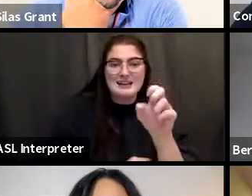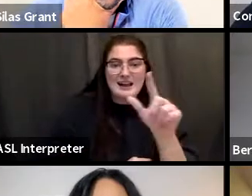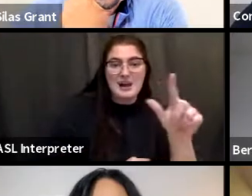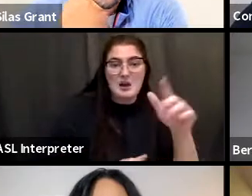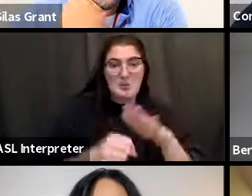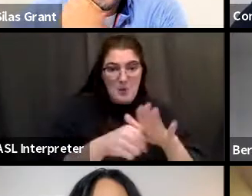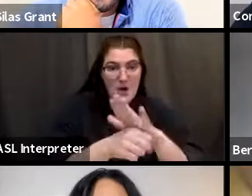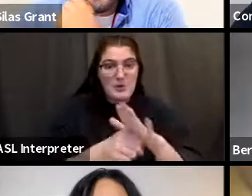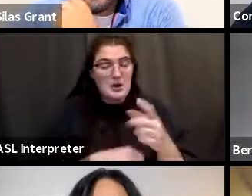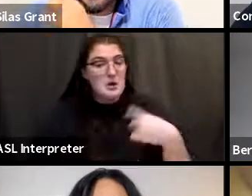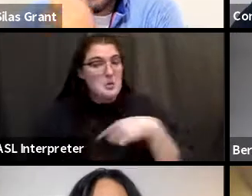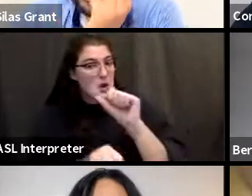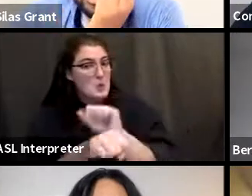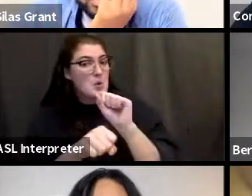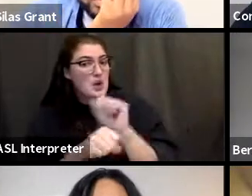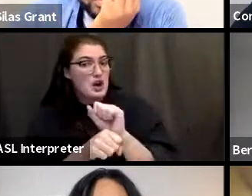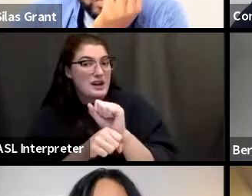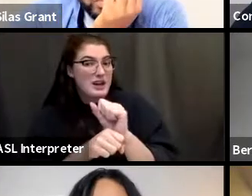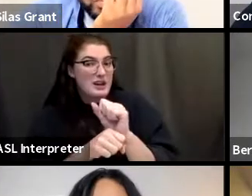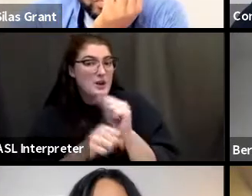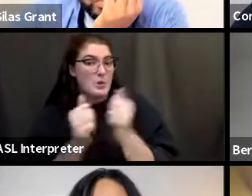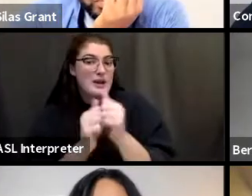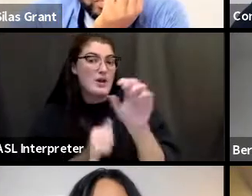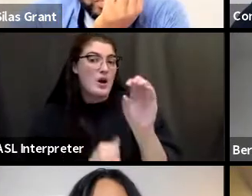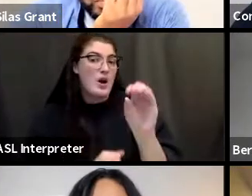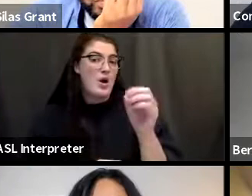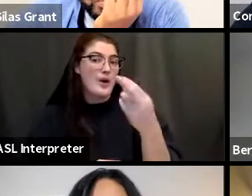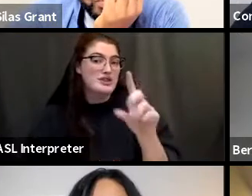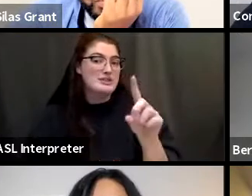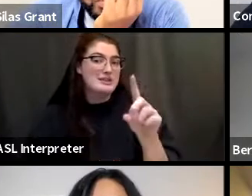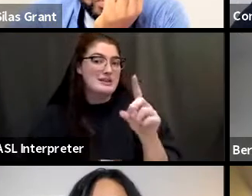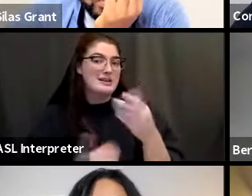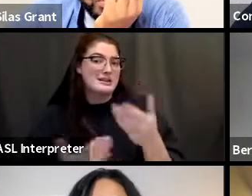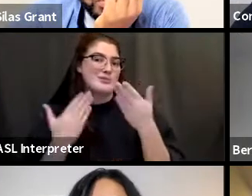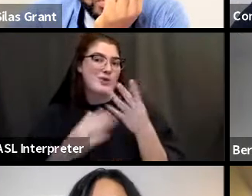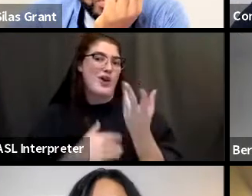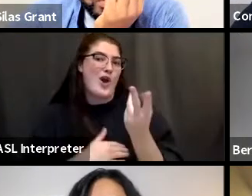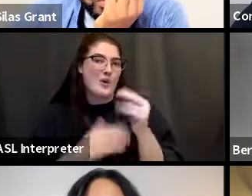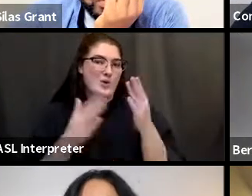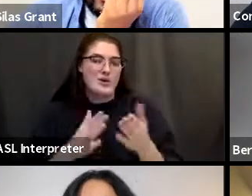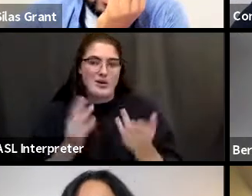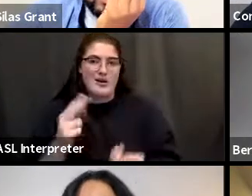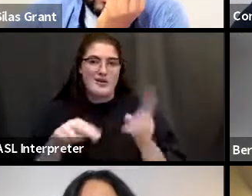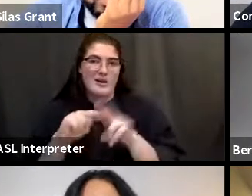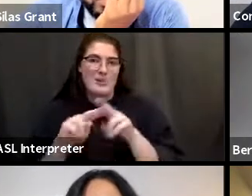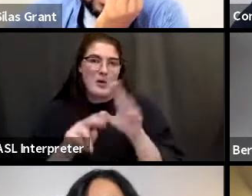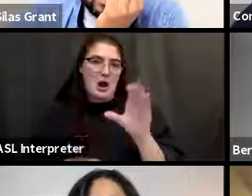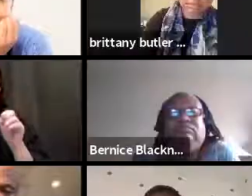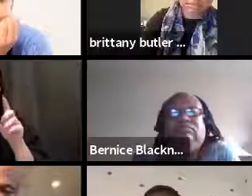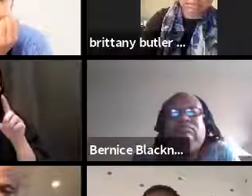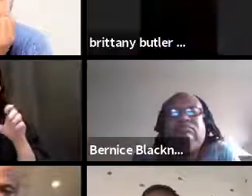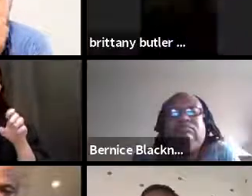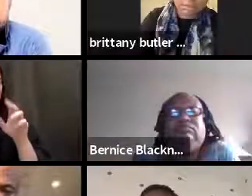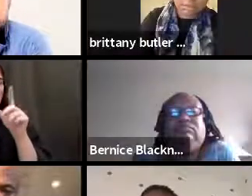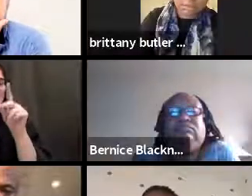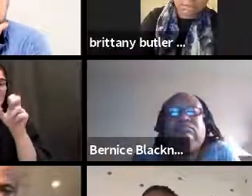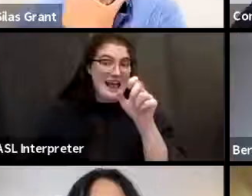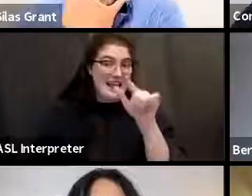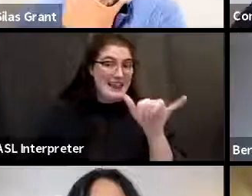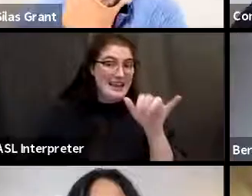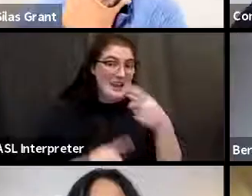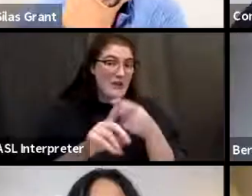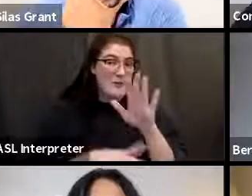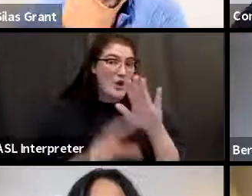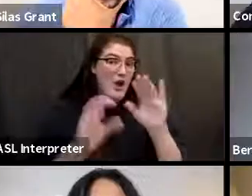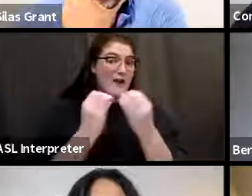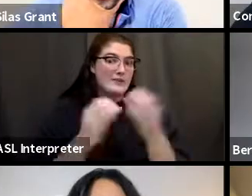we are working with the OAG to try to bring the owner up the code with that one. Actually, Kelly from your office has been very active with that group on that.